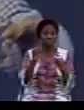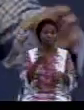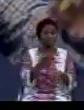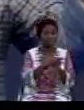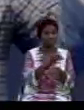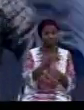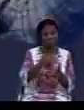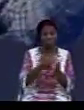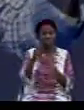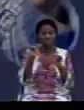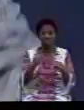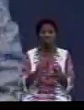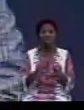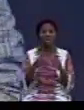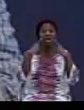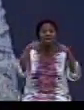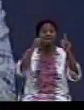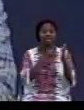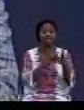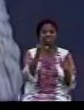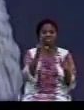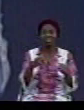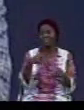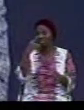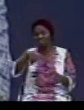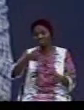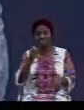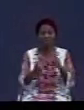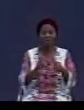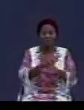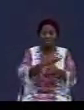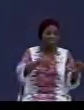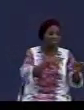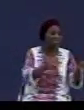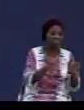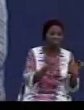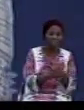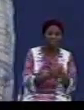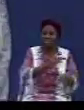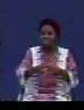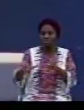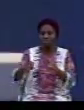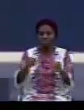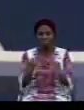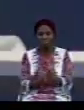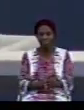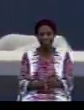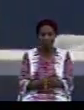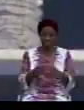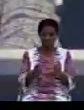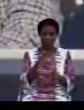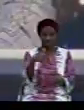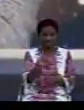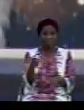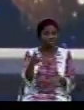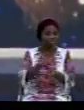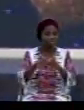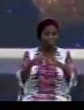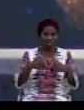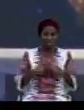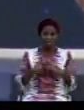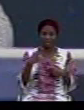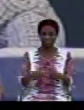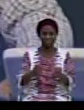other people, don't do that, don't do that. But yourself, you don't have the power. You'll be like